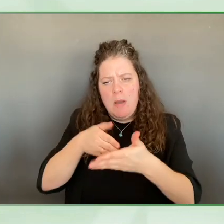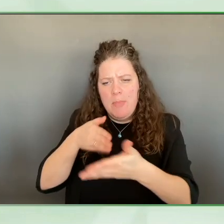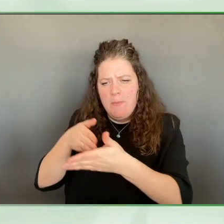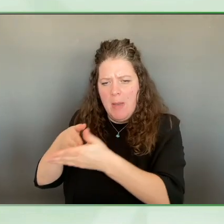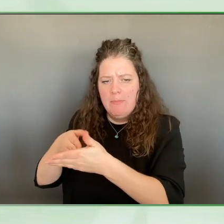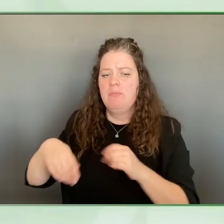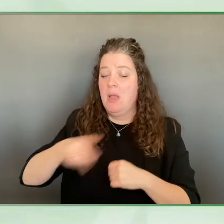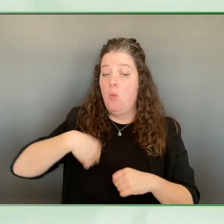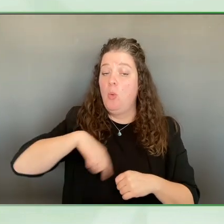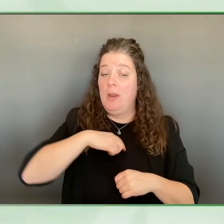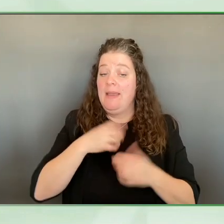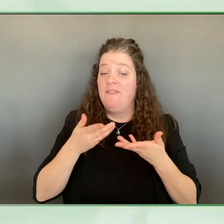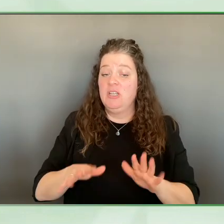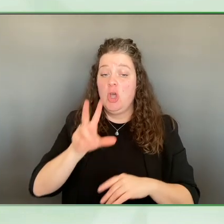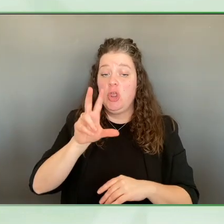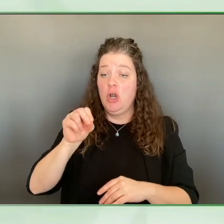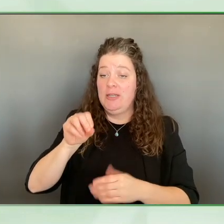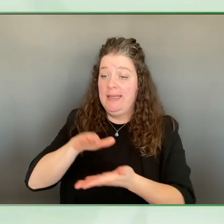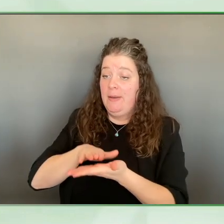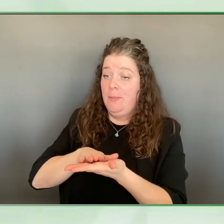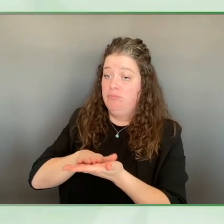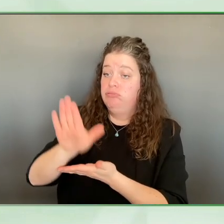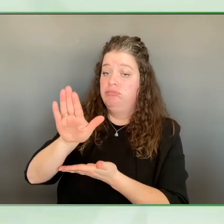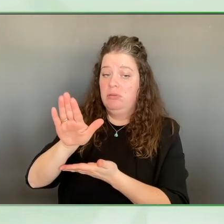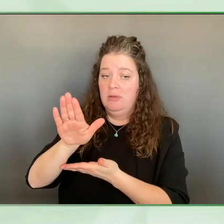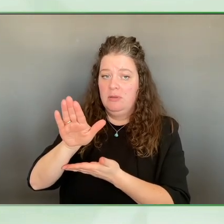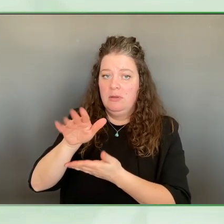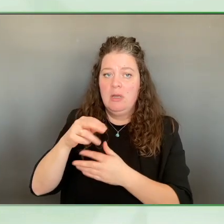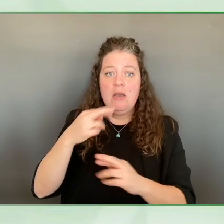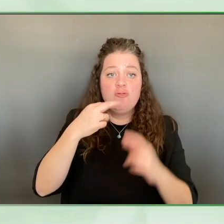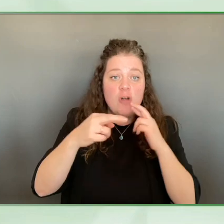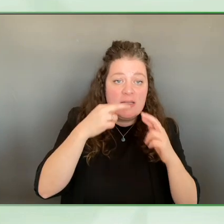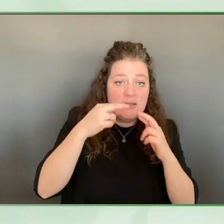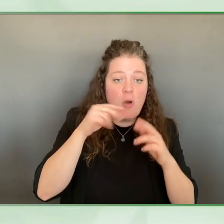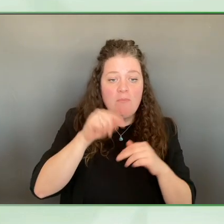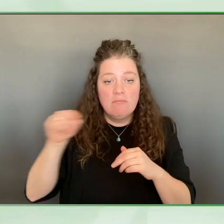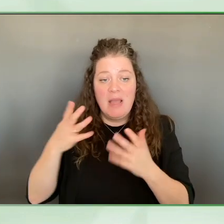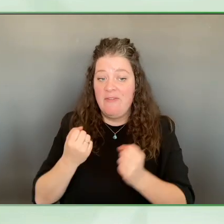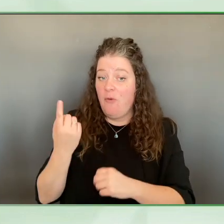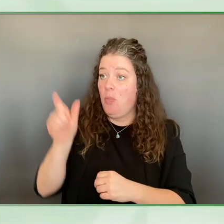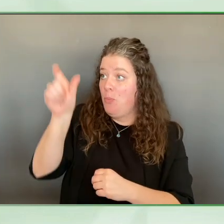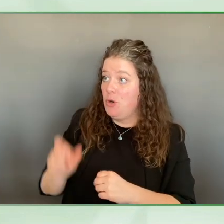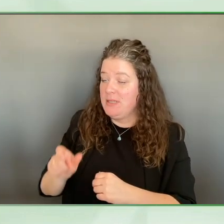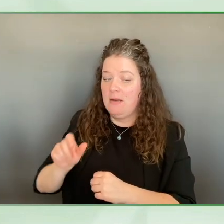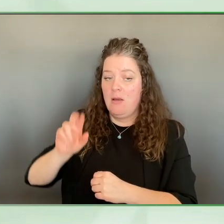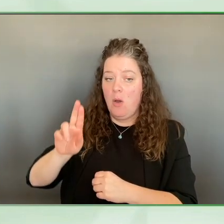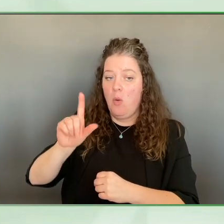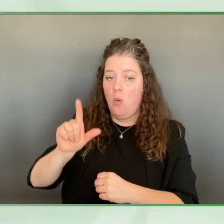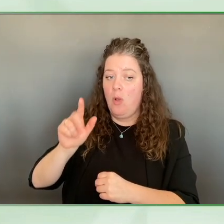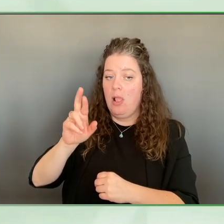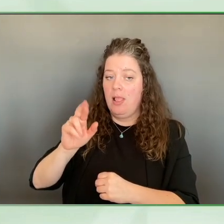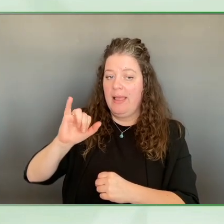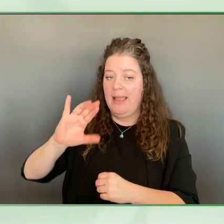here's a guy who made a ramp in our city also, Ulrich. Like, he was a constant visitor to a